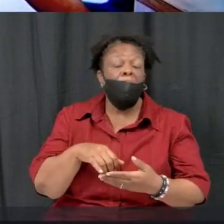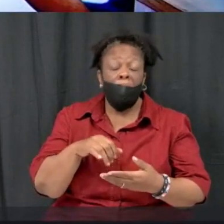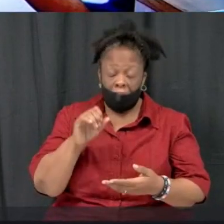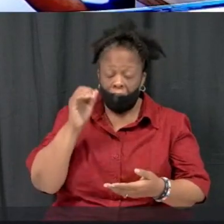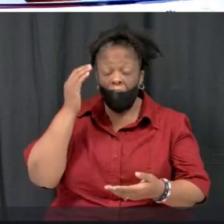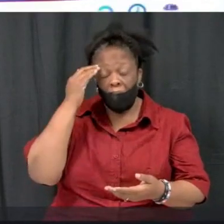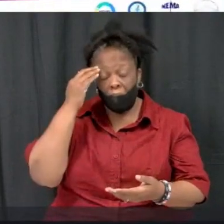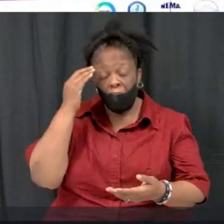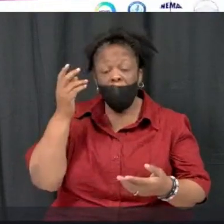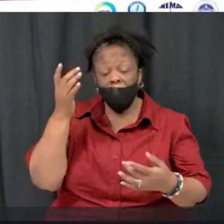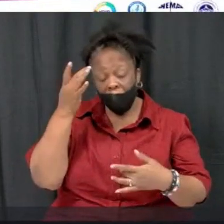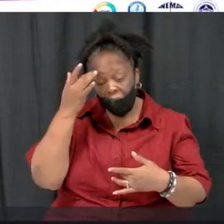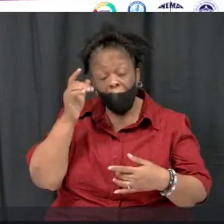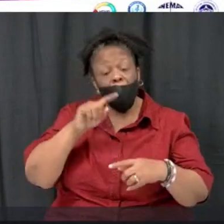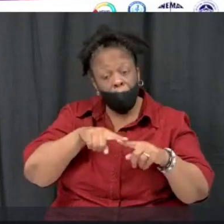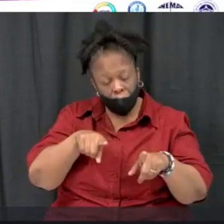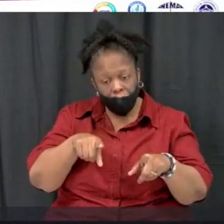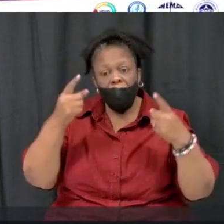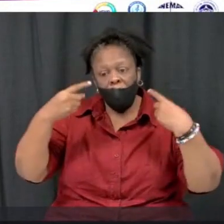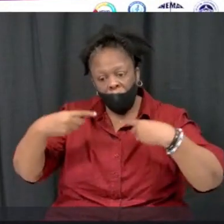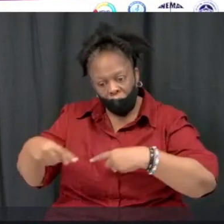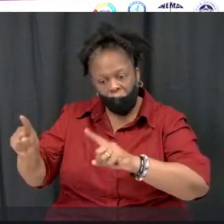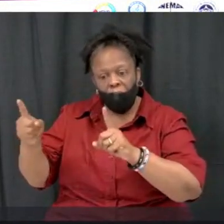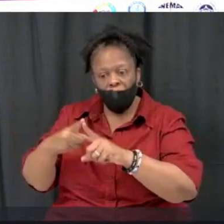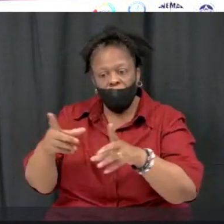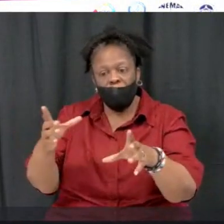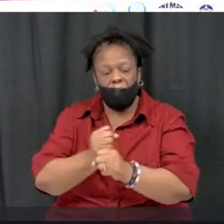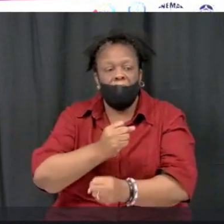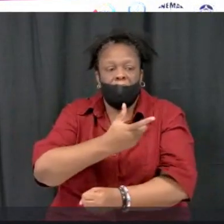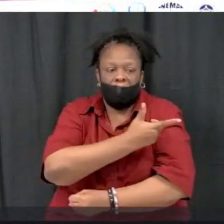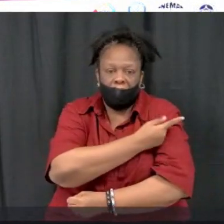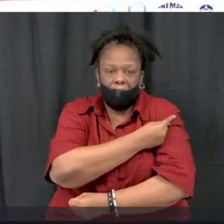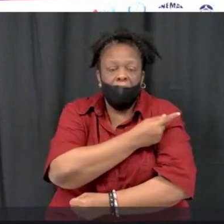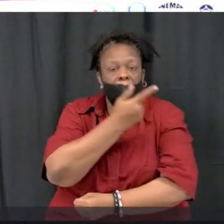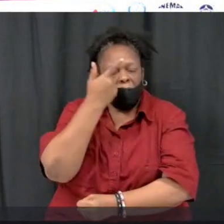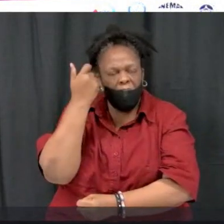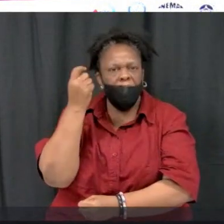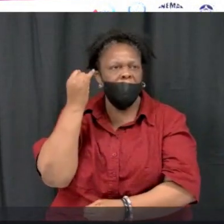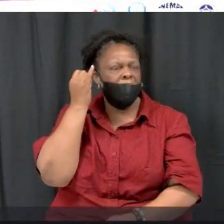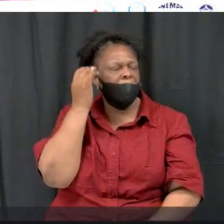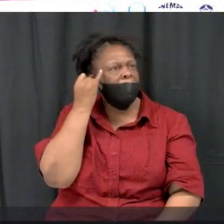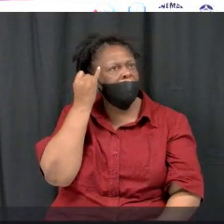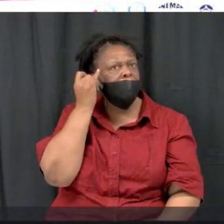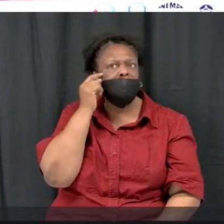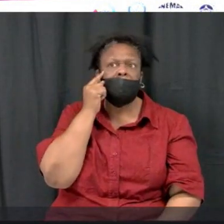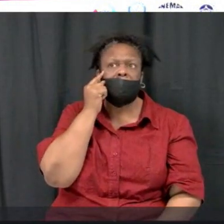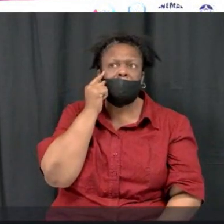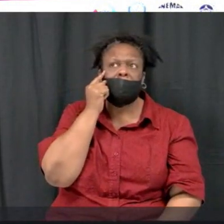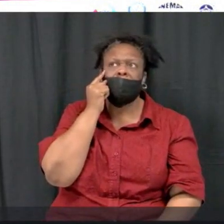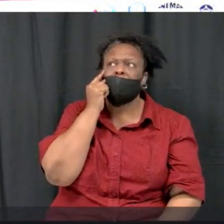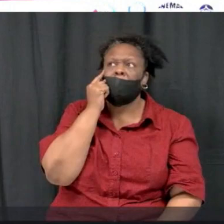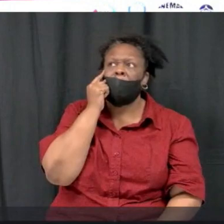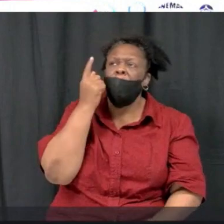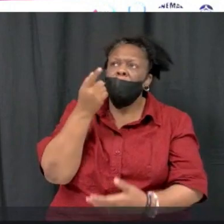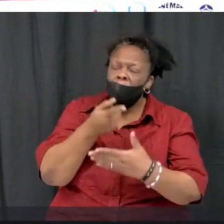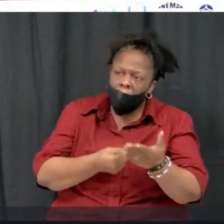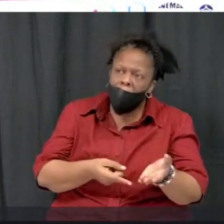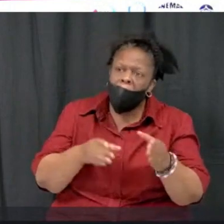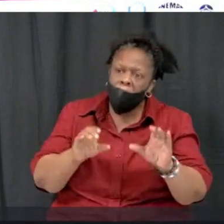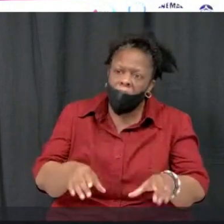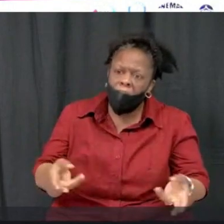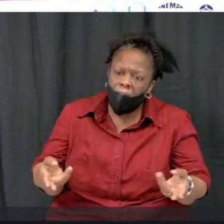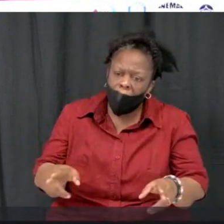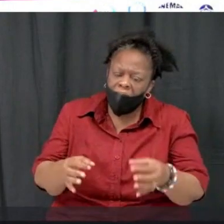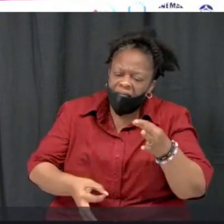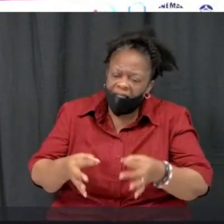would like to say that that was a decision that I made looking at the risks that were presented to me that I